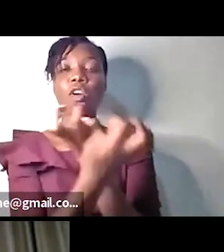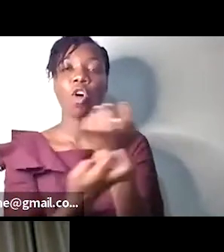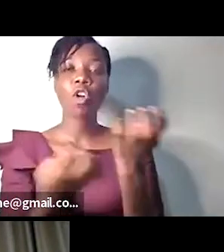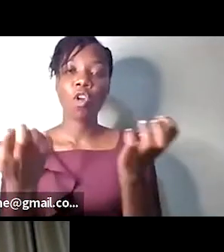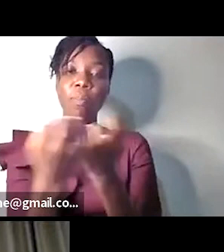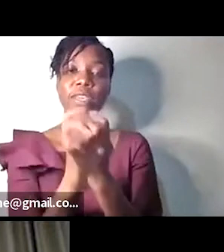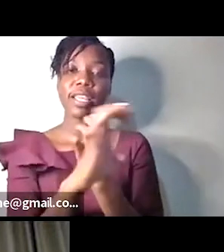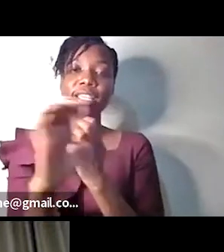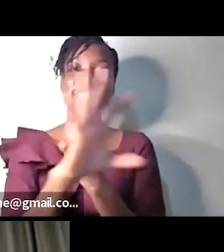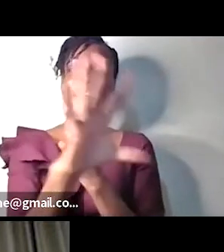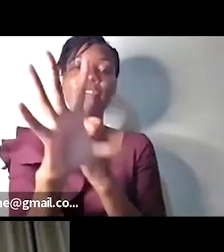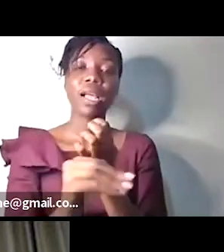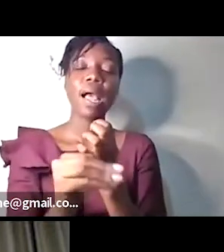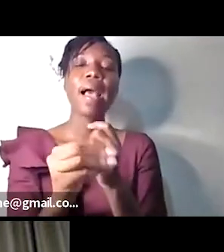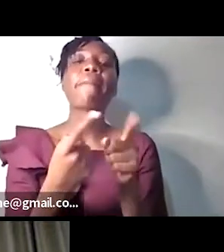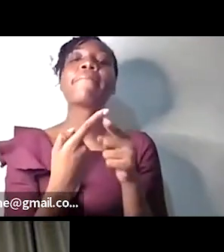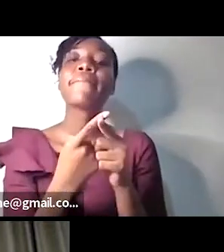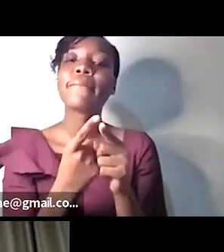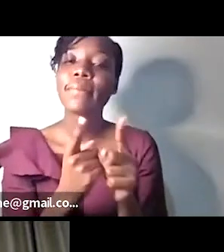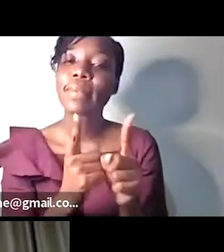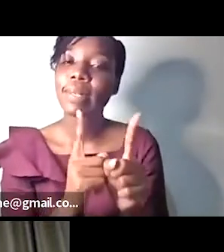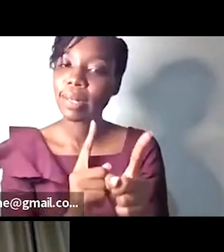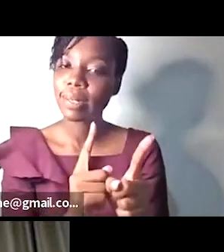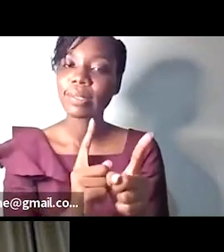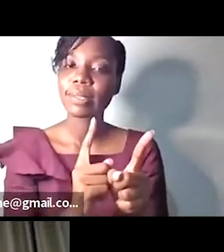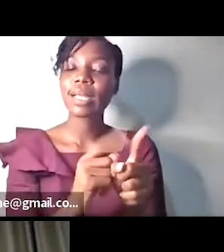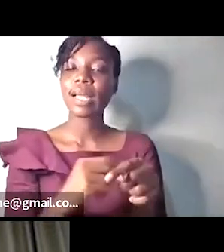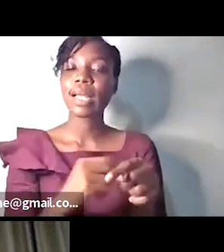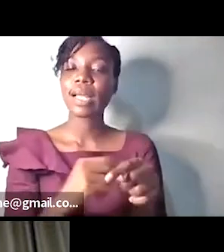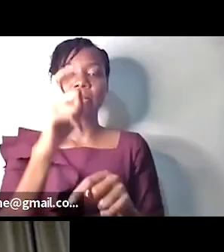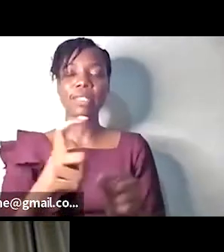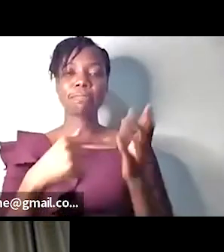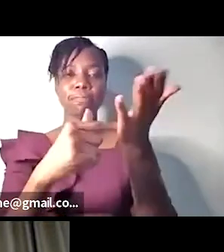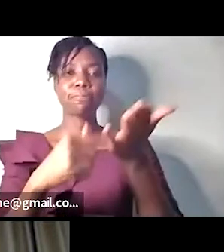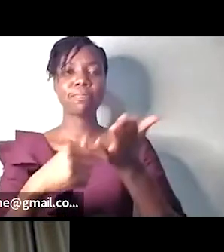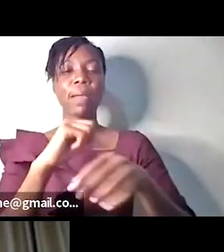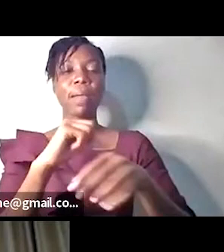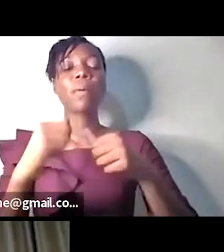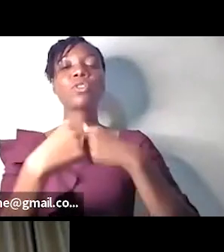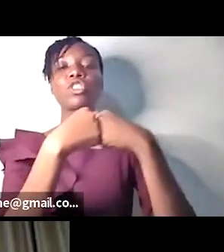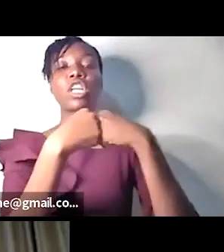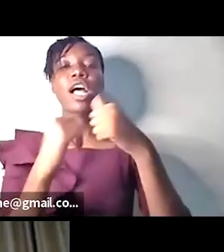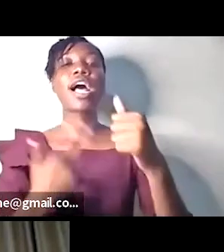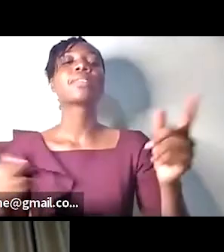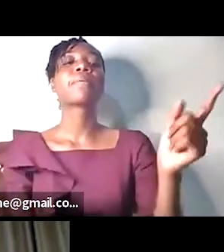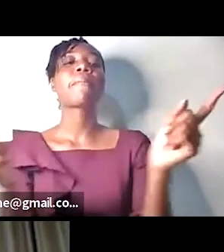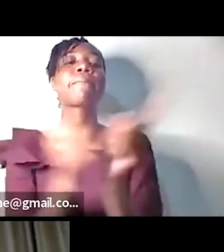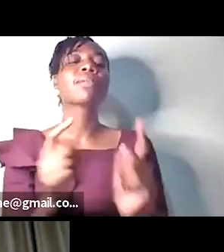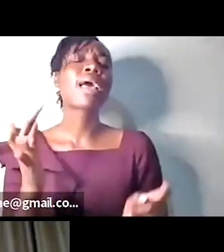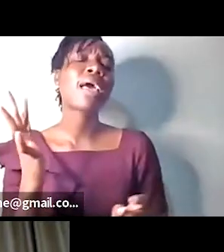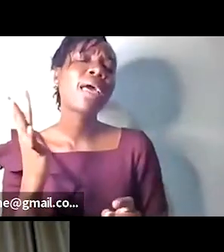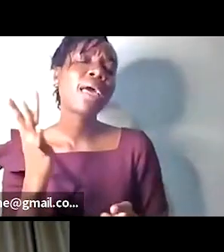Africa. However, we need to discuss about challenges that we are meeting every day. The